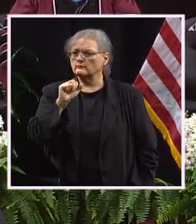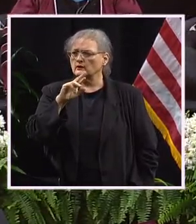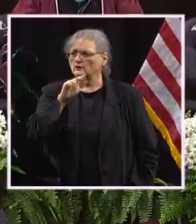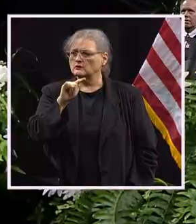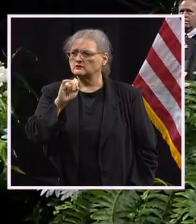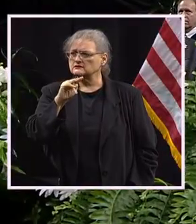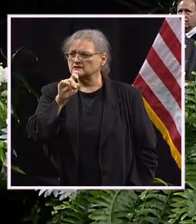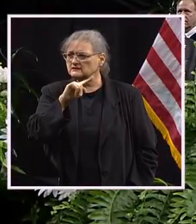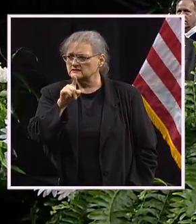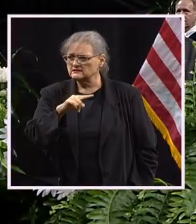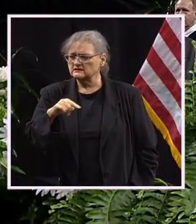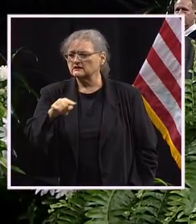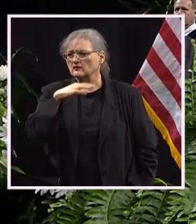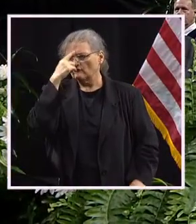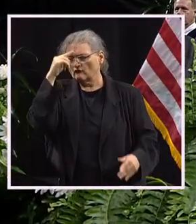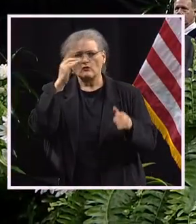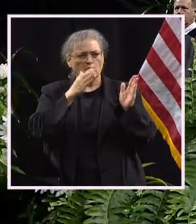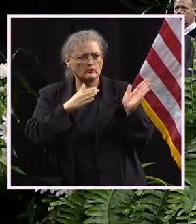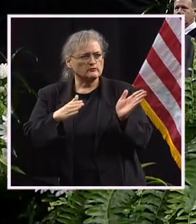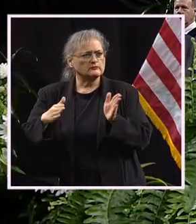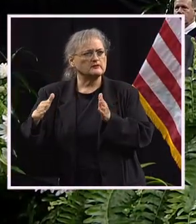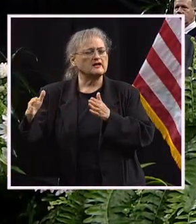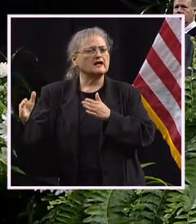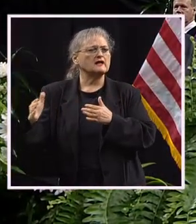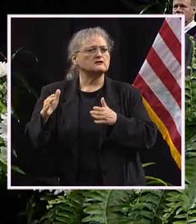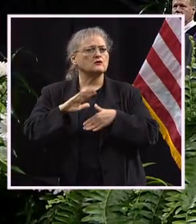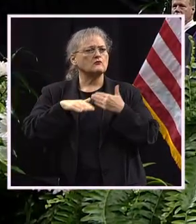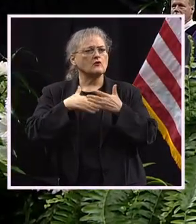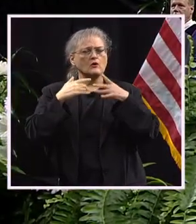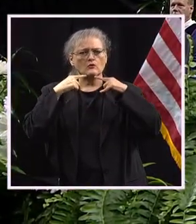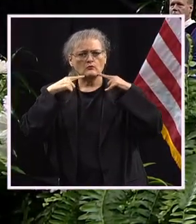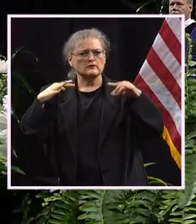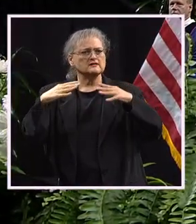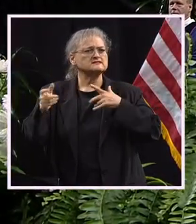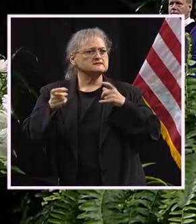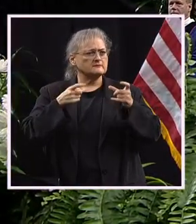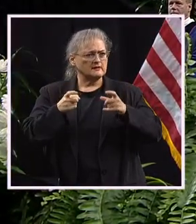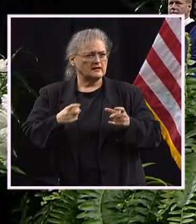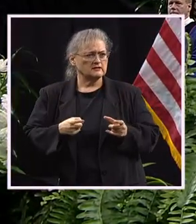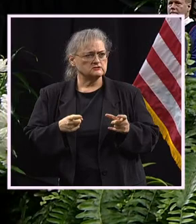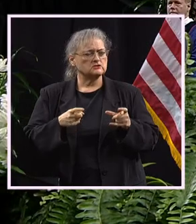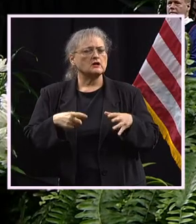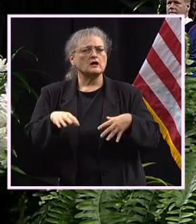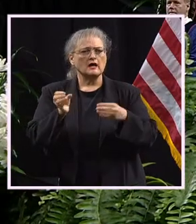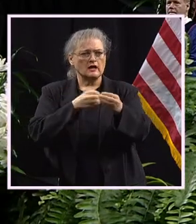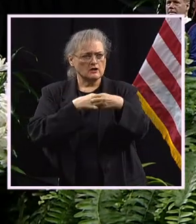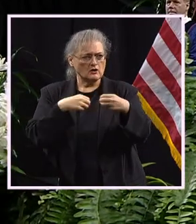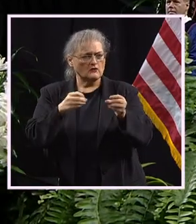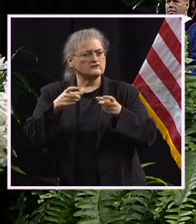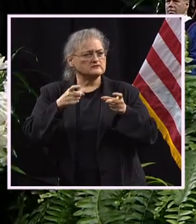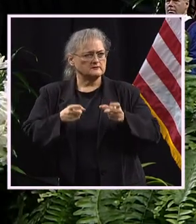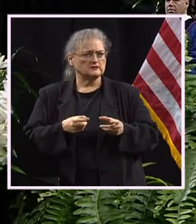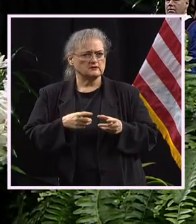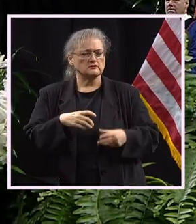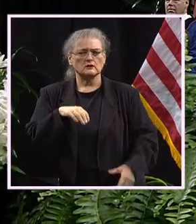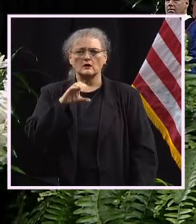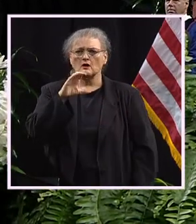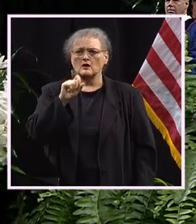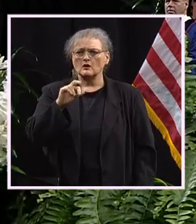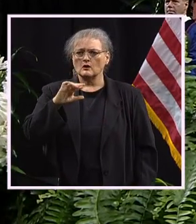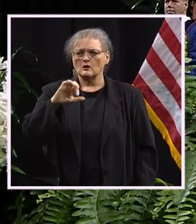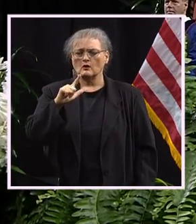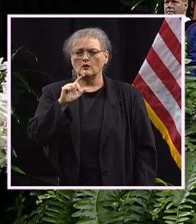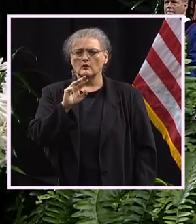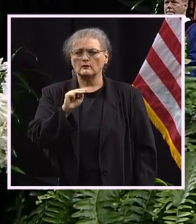for Institutional Strategic Planning, Compliance Risk Management, and Office Operations and Chief of Staff. Carl Miller Lugo,